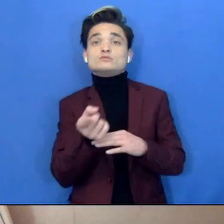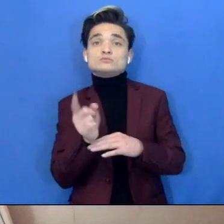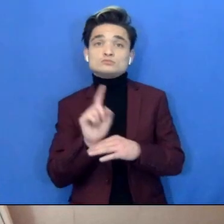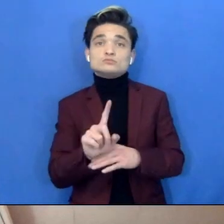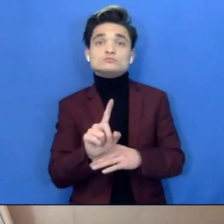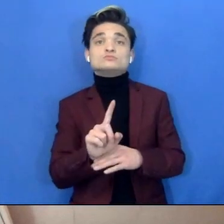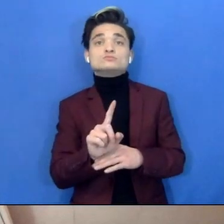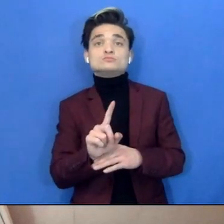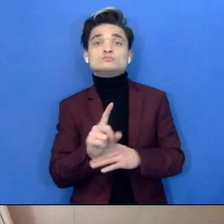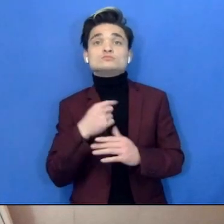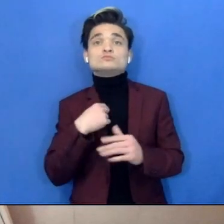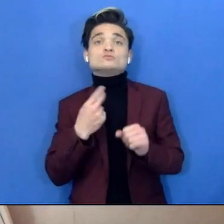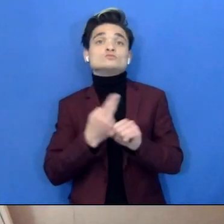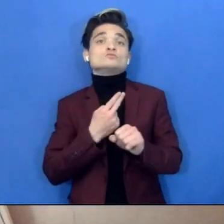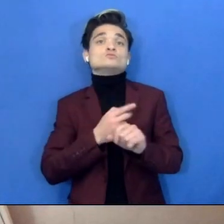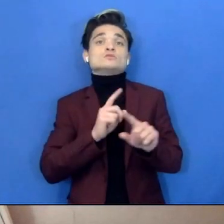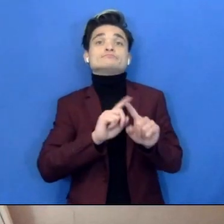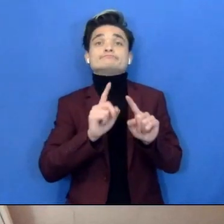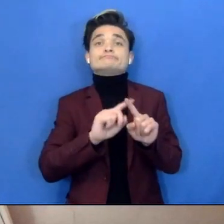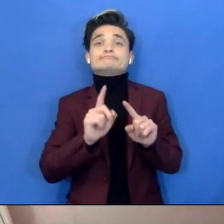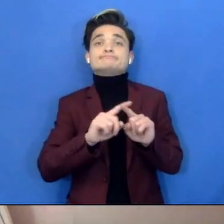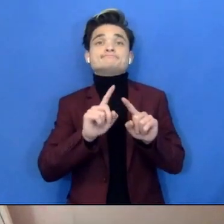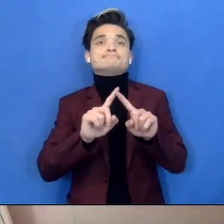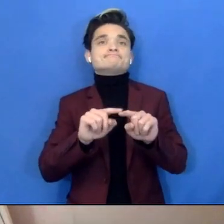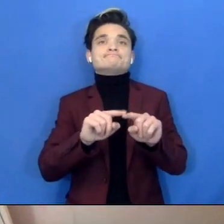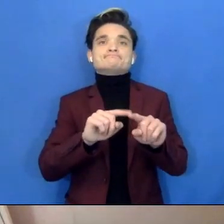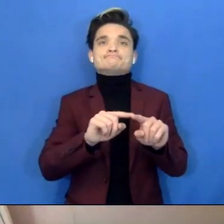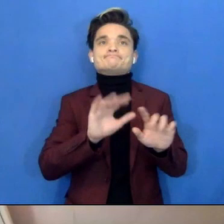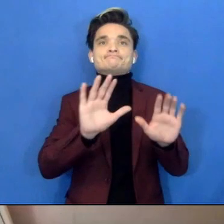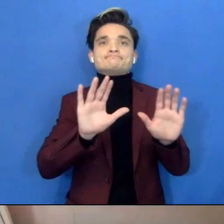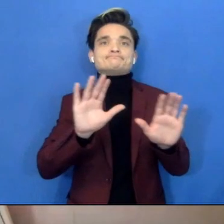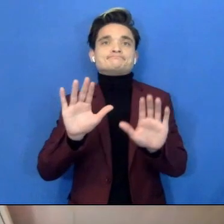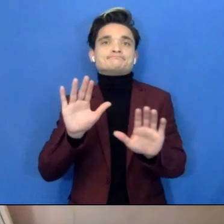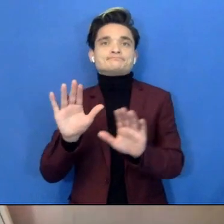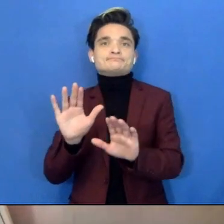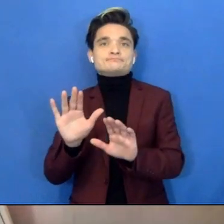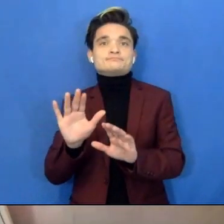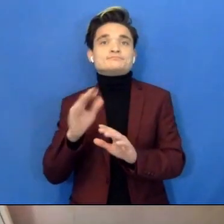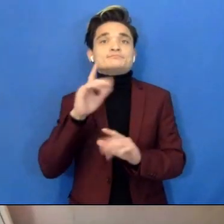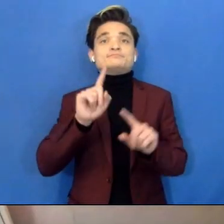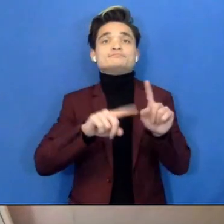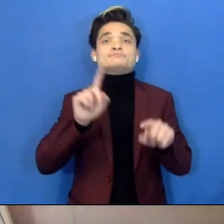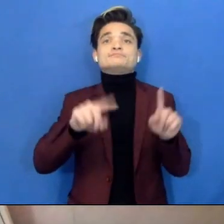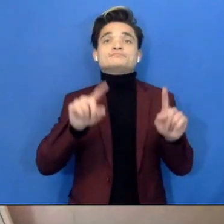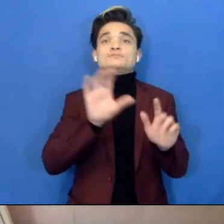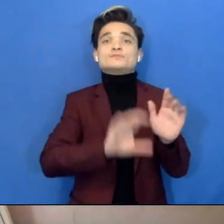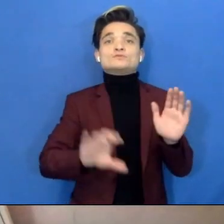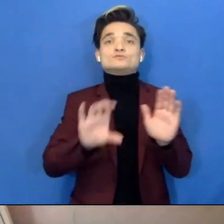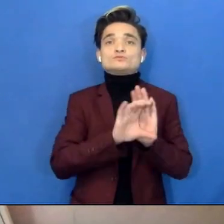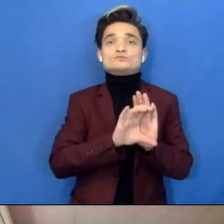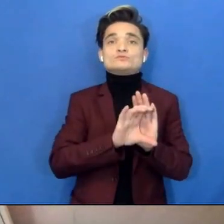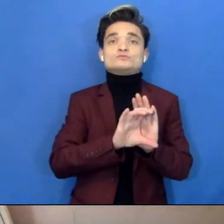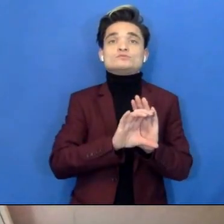certain types of characters I find much easier to play in English or in standard German, for instance, instead of in Swiss German, high